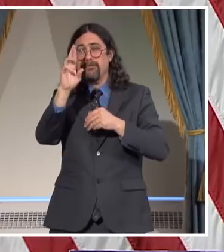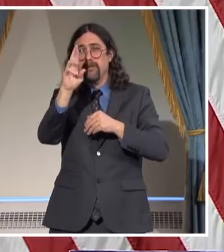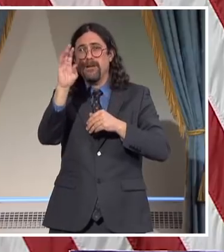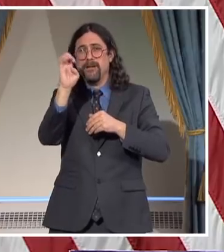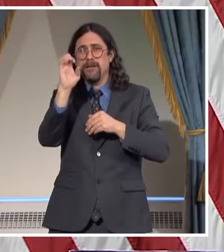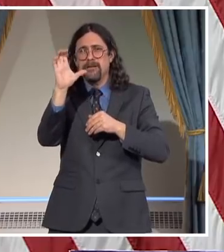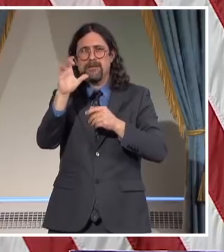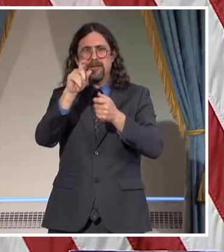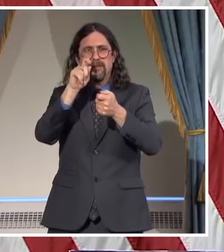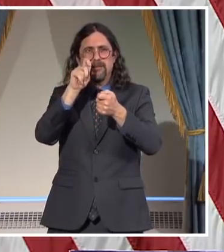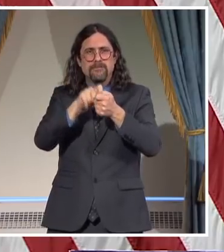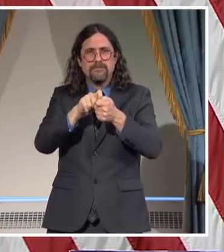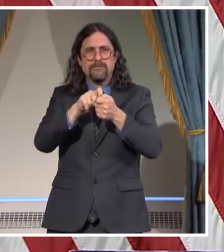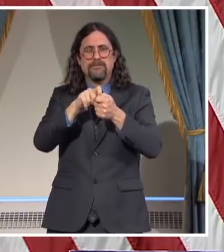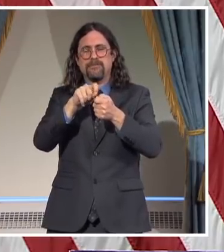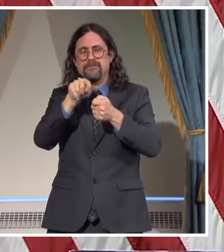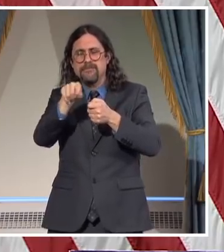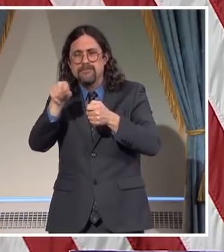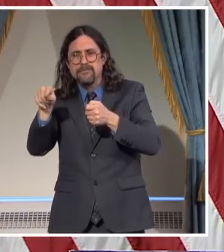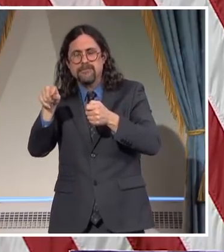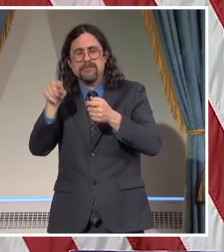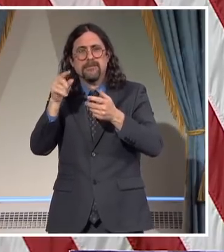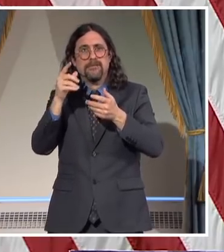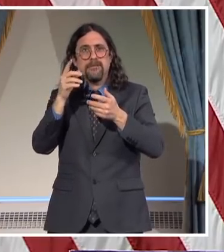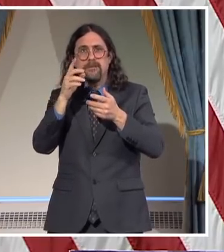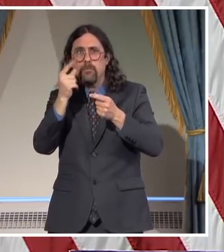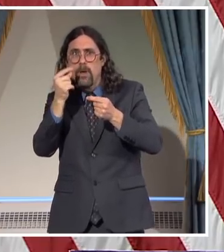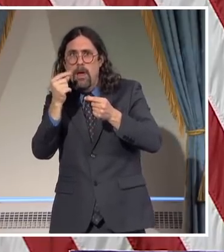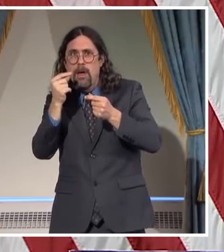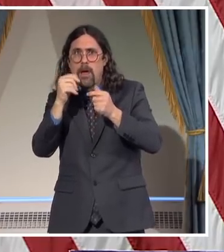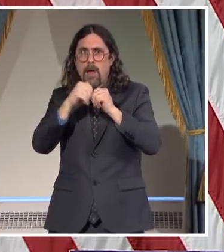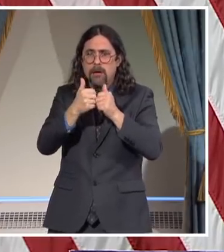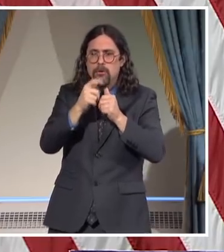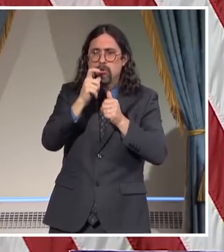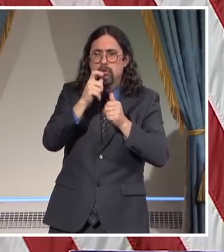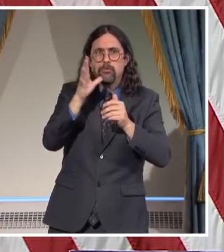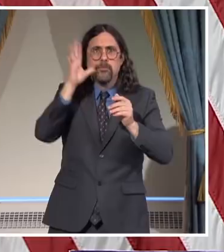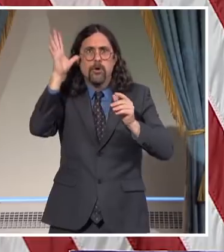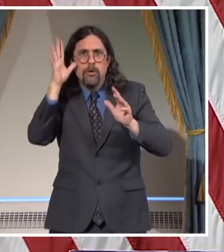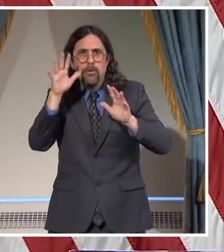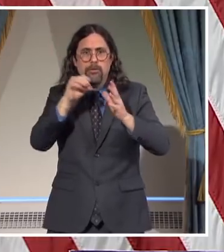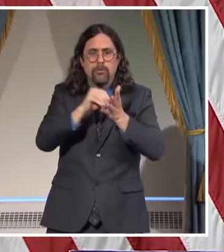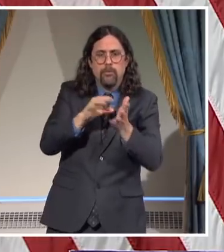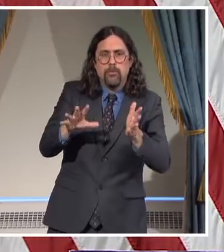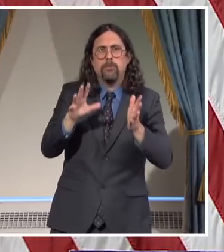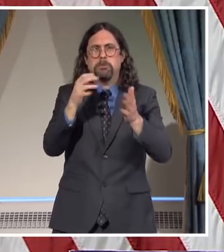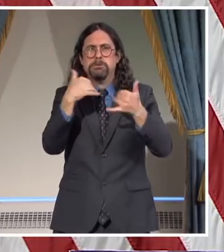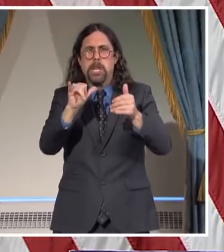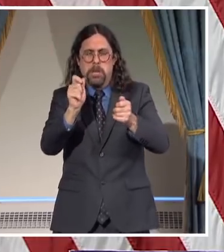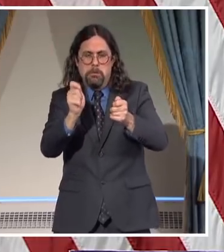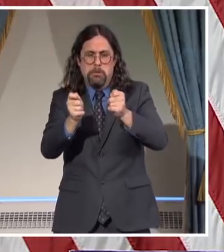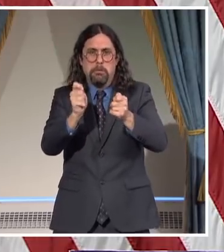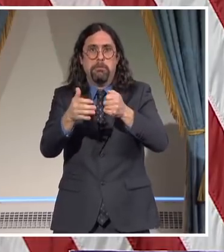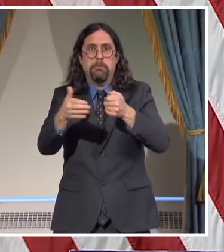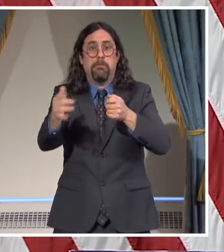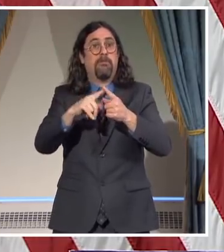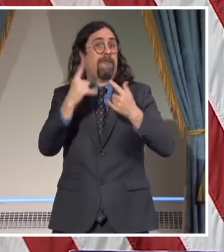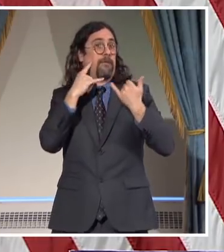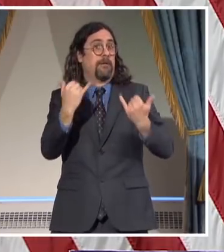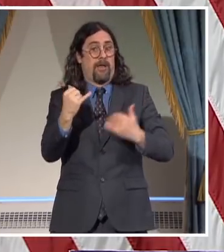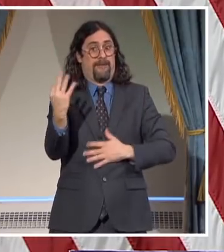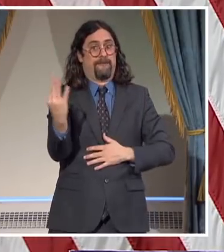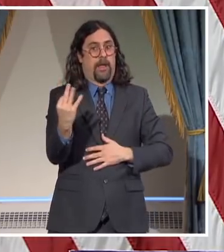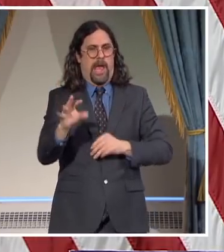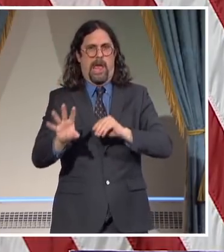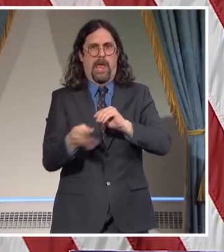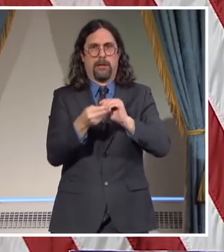children will also qualify for regional enrichment centers. There are staff members at our Department of Health who were not previously